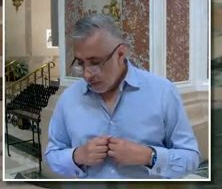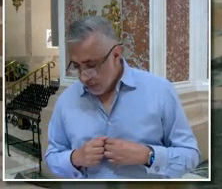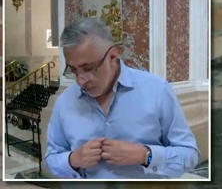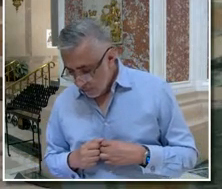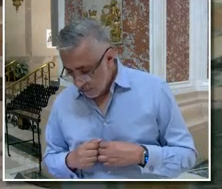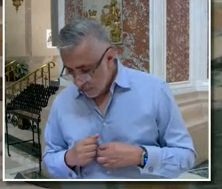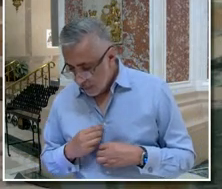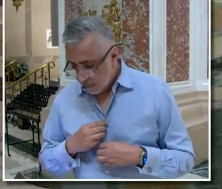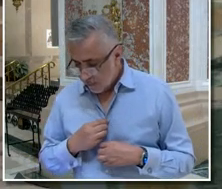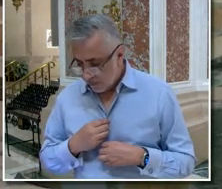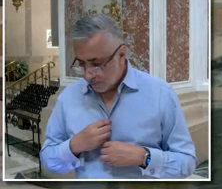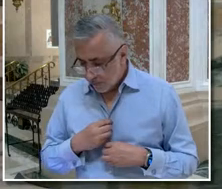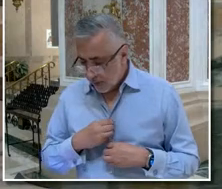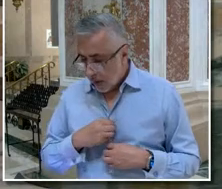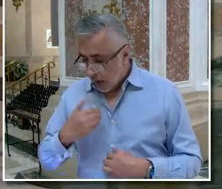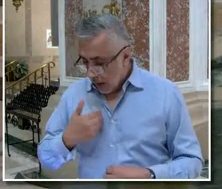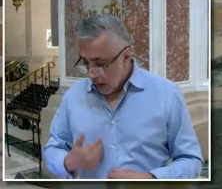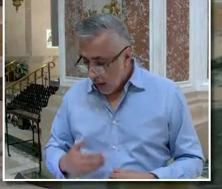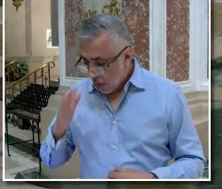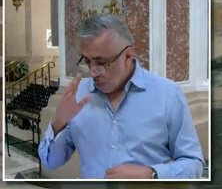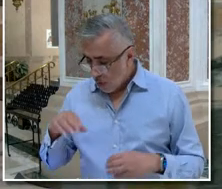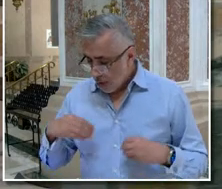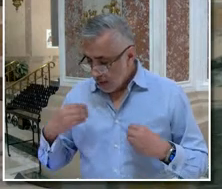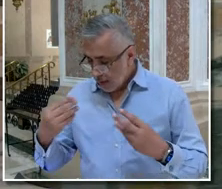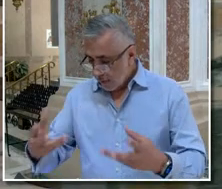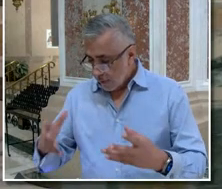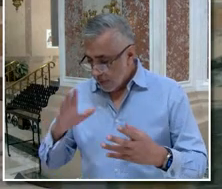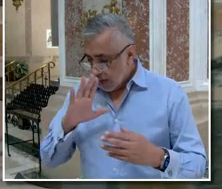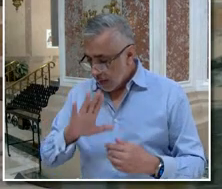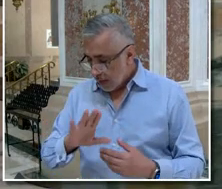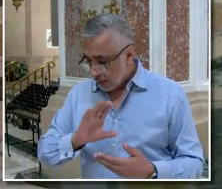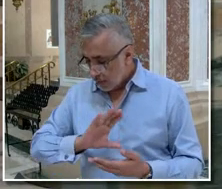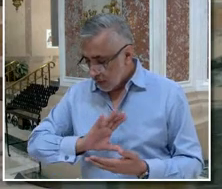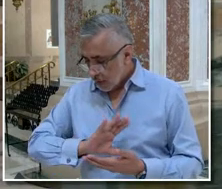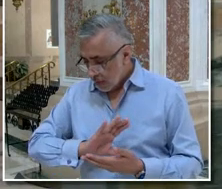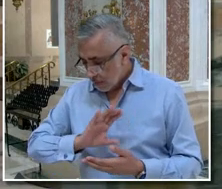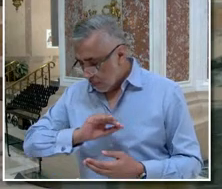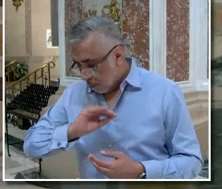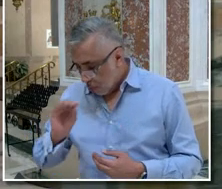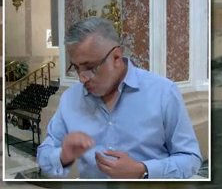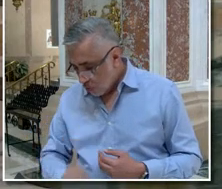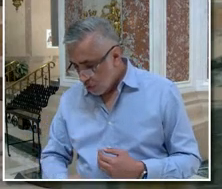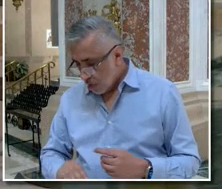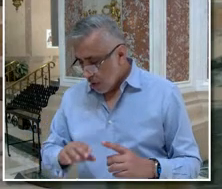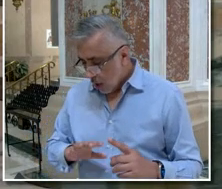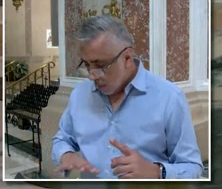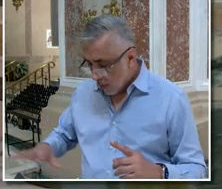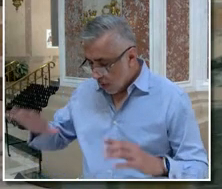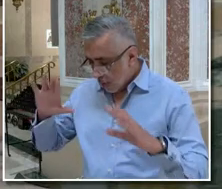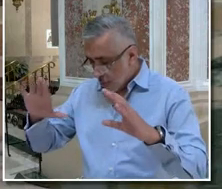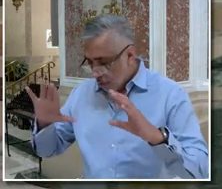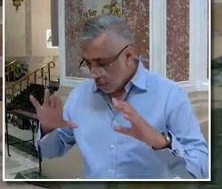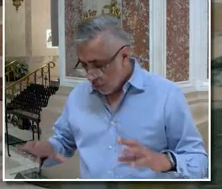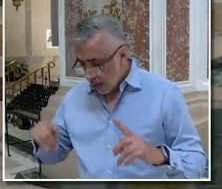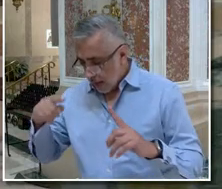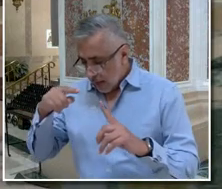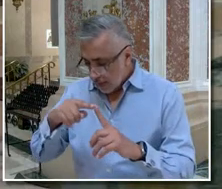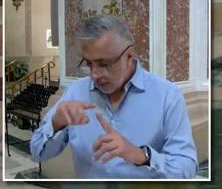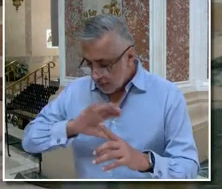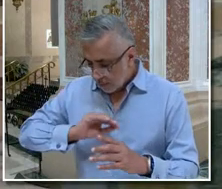Therefore, I will give him his portion among the great, and